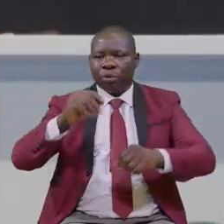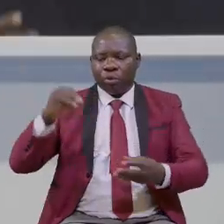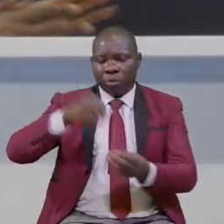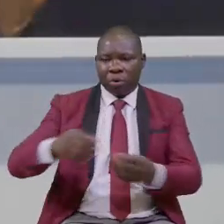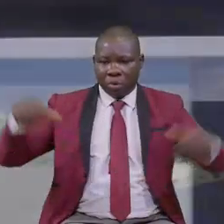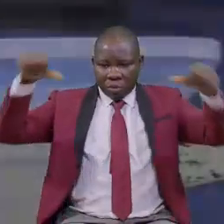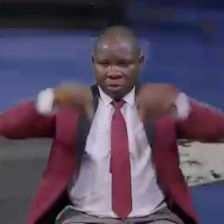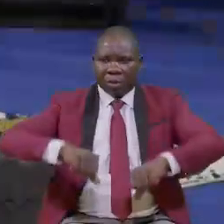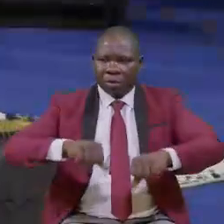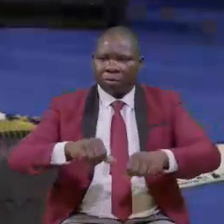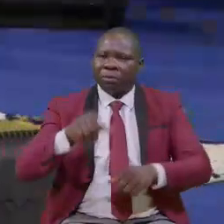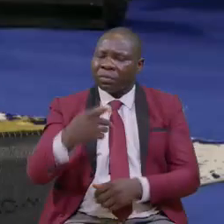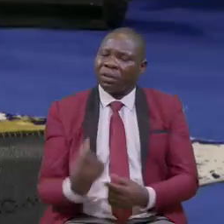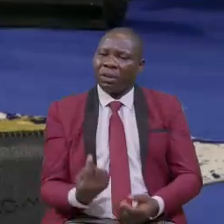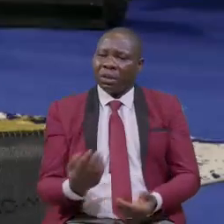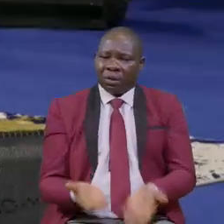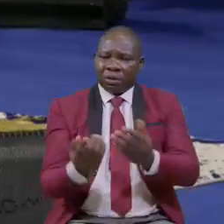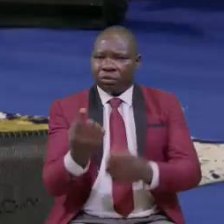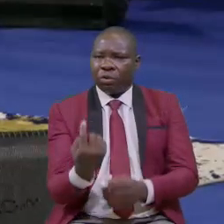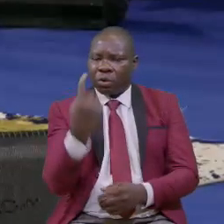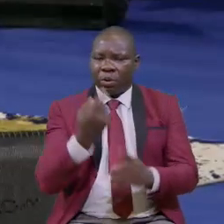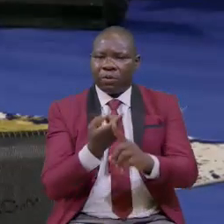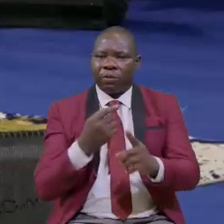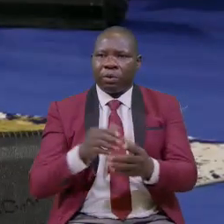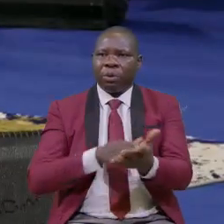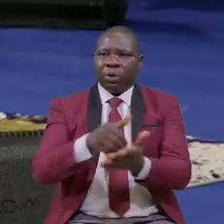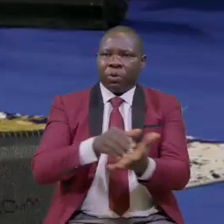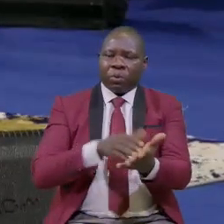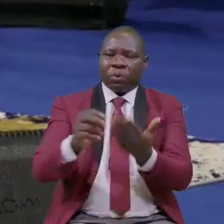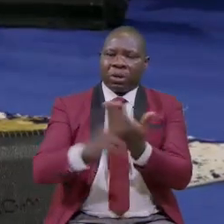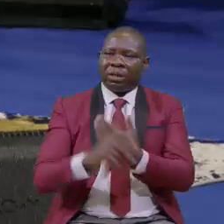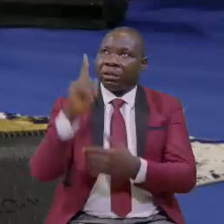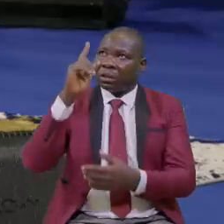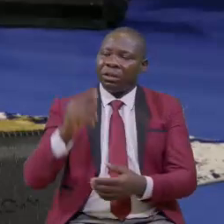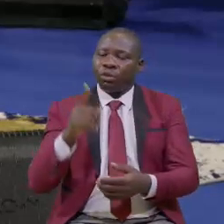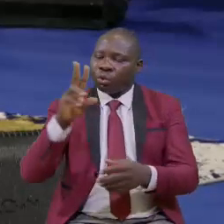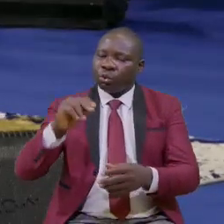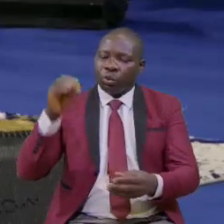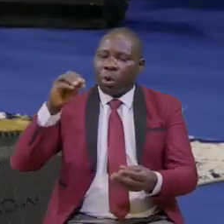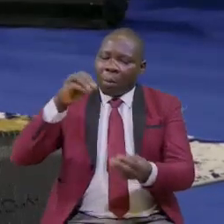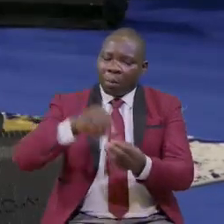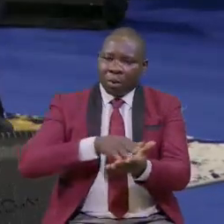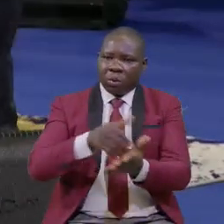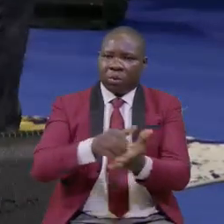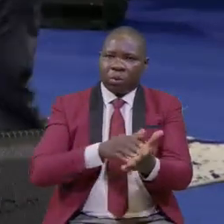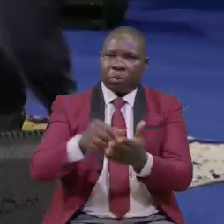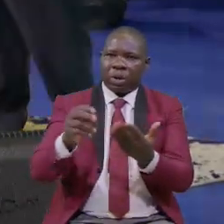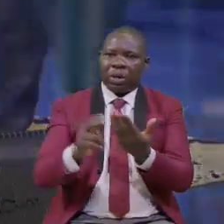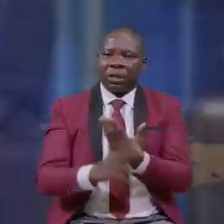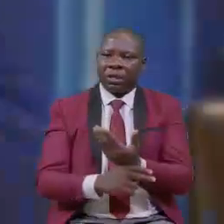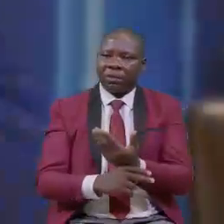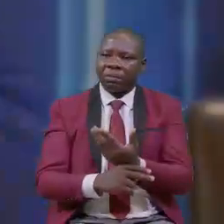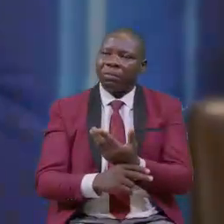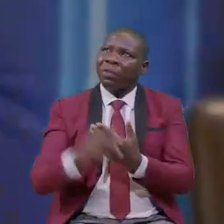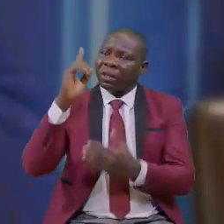up from powerlessness. No more impotence. He raised you up from that